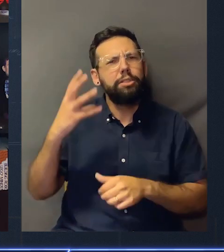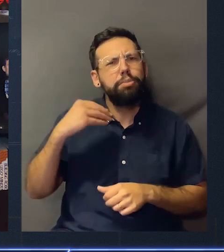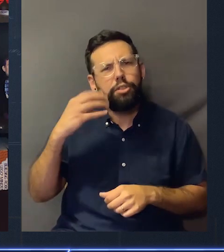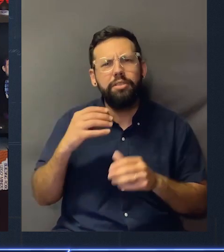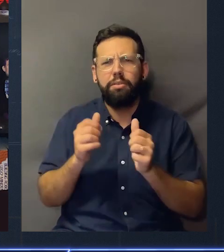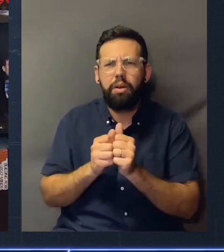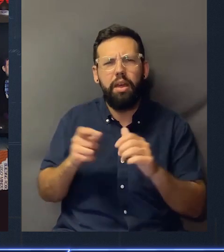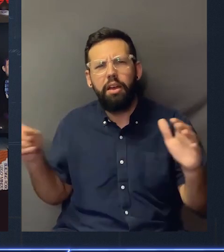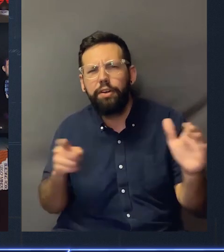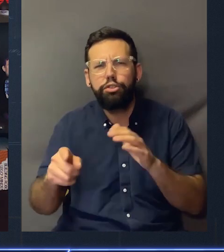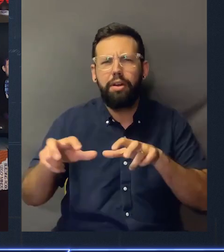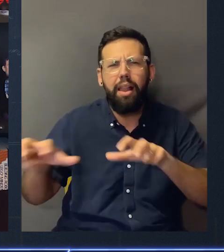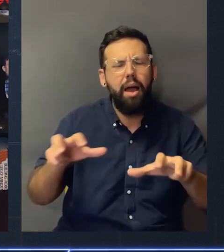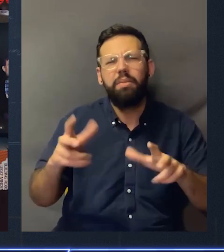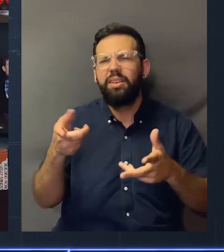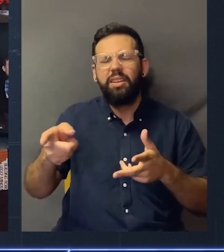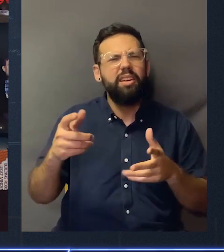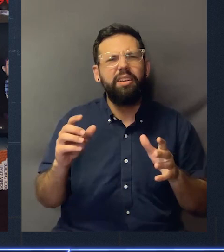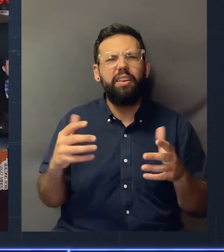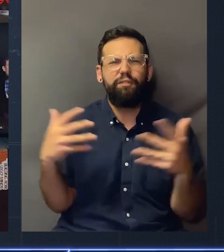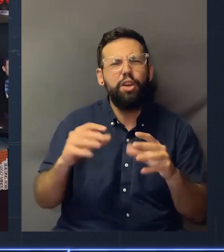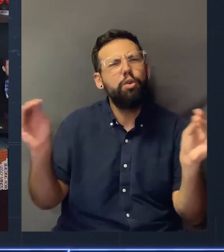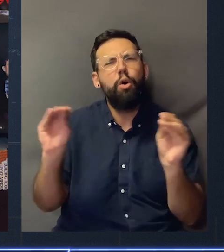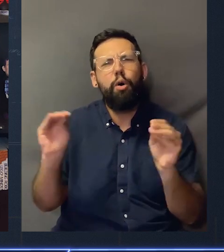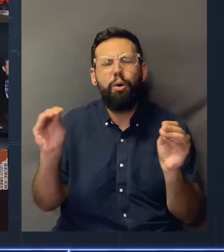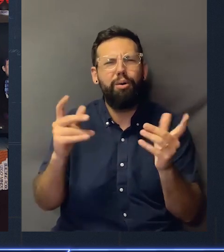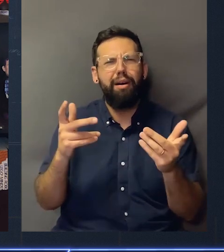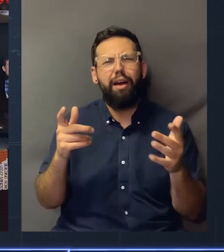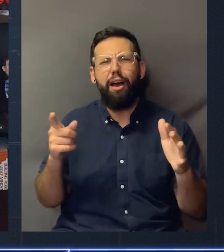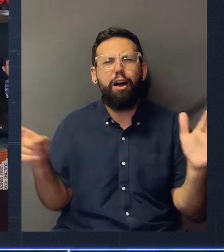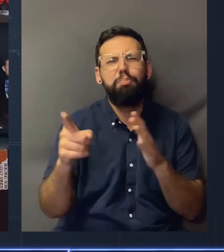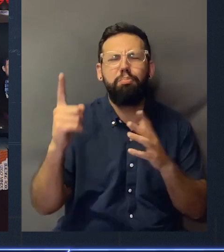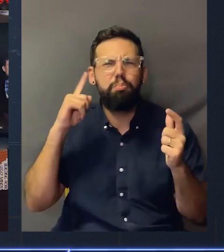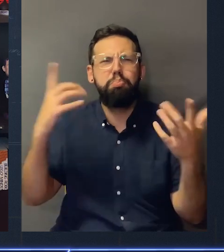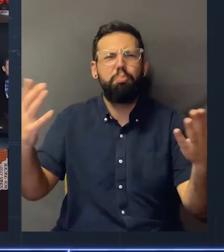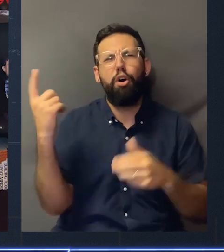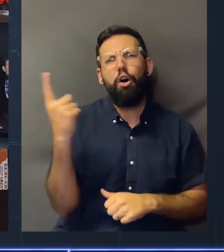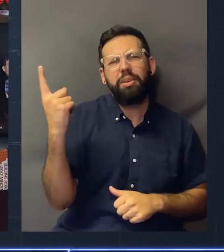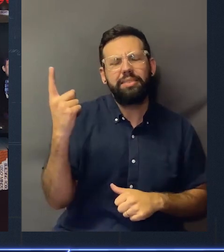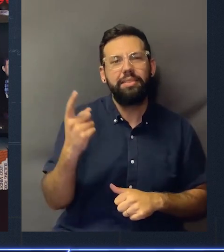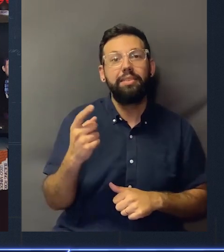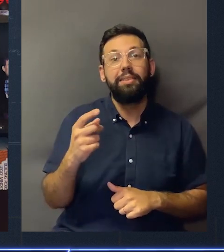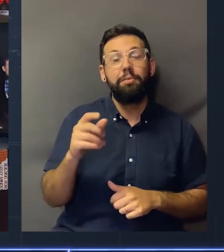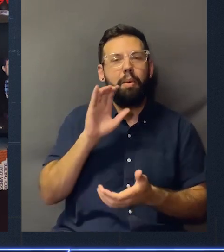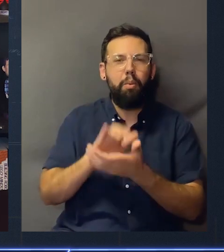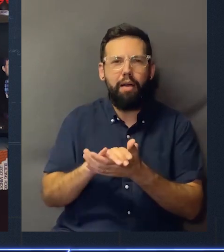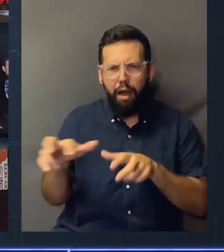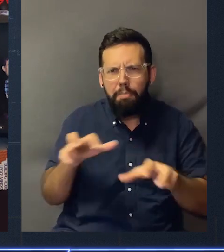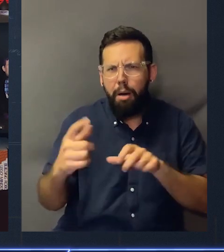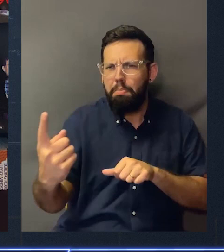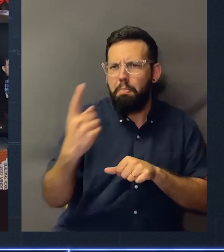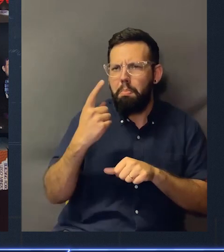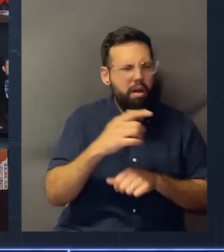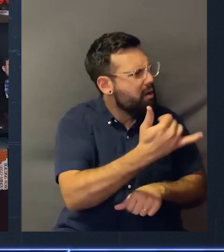So she's totally, totally fearless in this and just about every other situation, actually. She sees me, she asks me what's wrong,